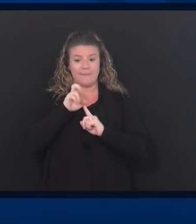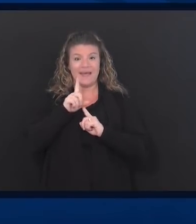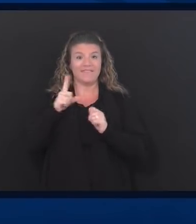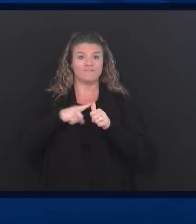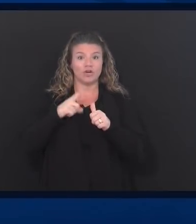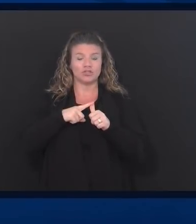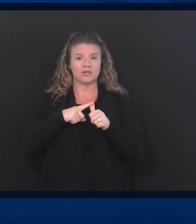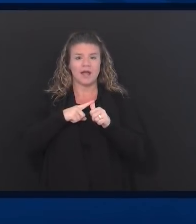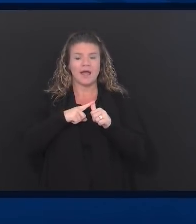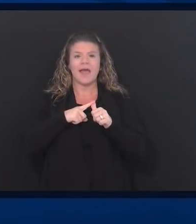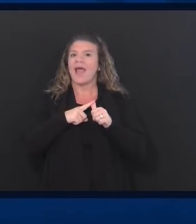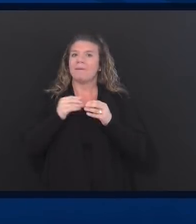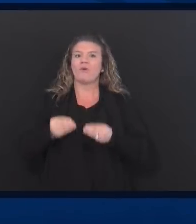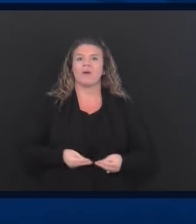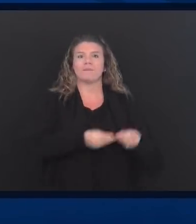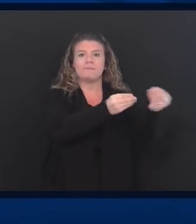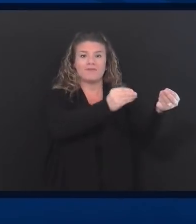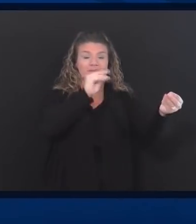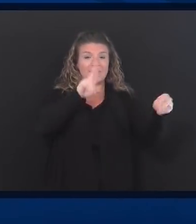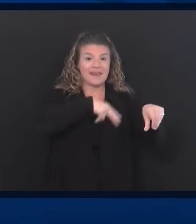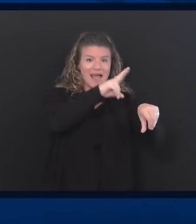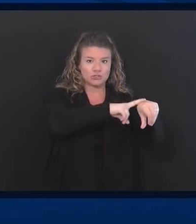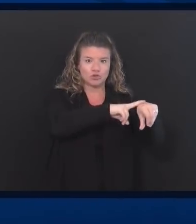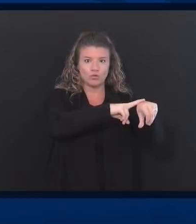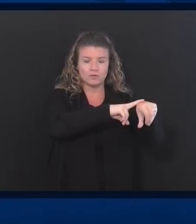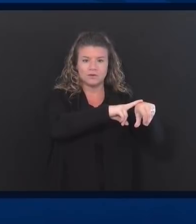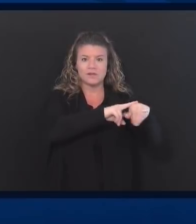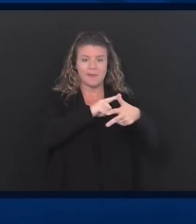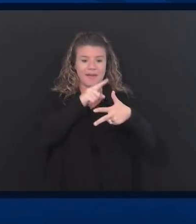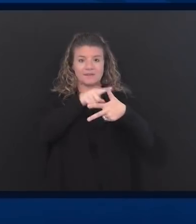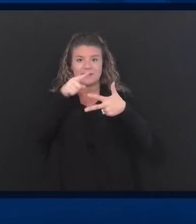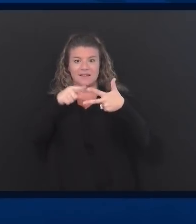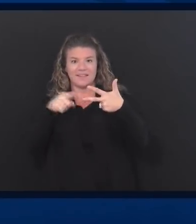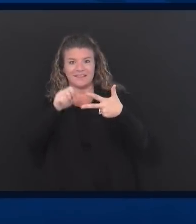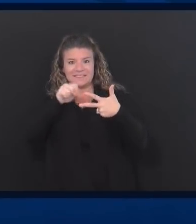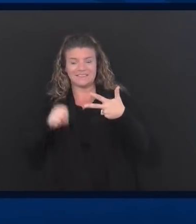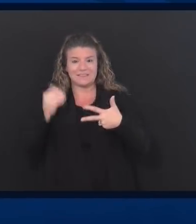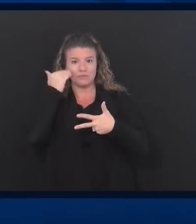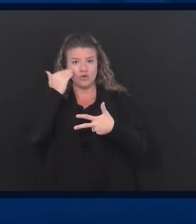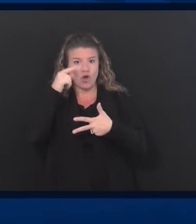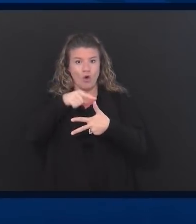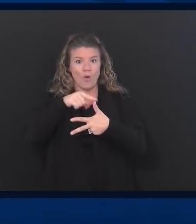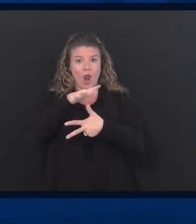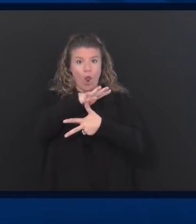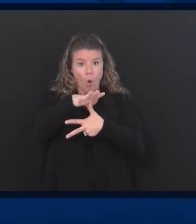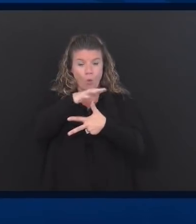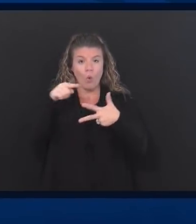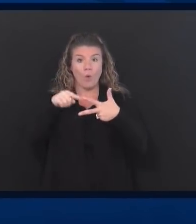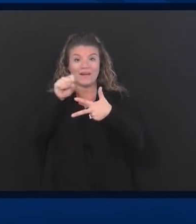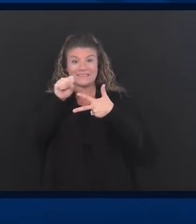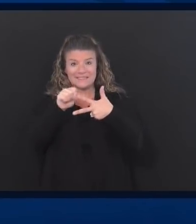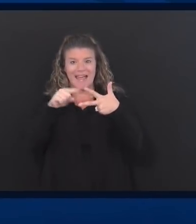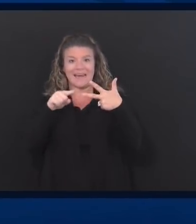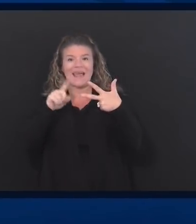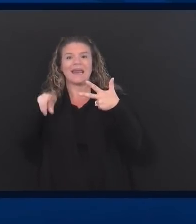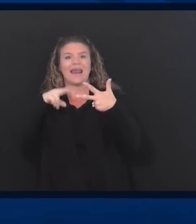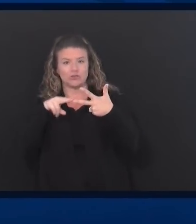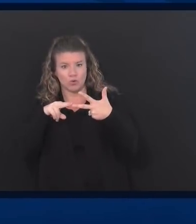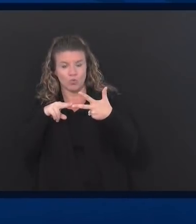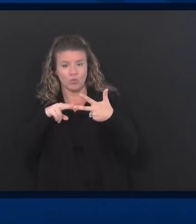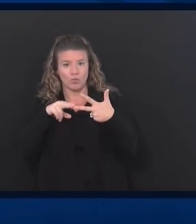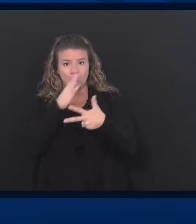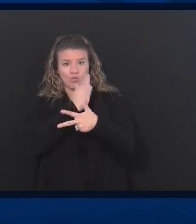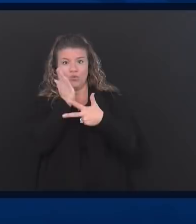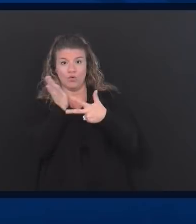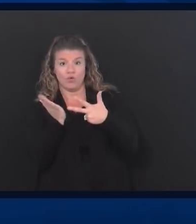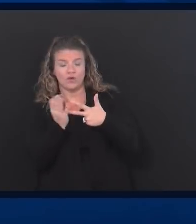Virginia is updated. So this is just part of the routine system to be aware of that and know that. We also think hospitalizations are a